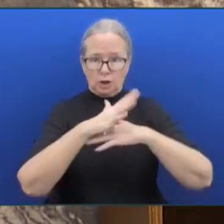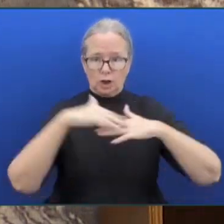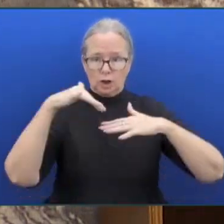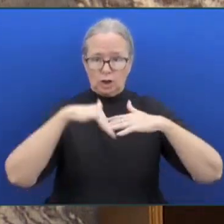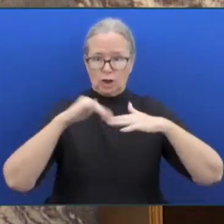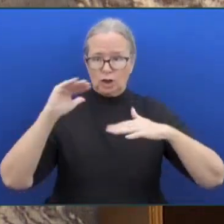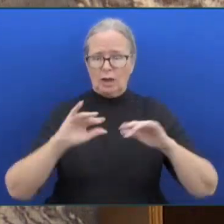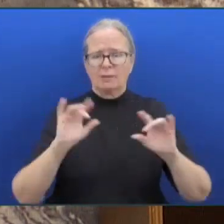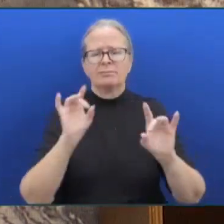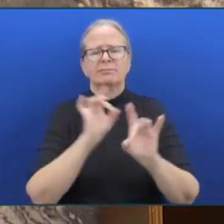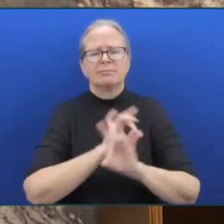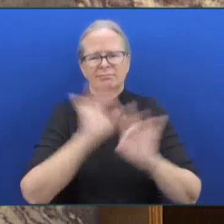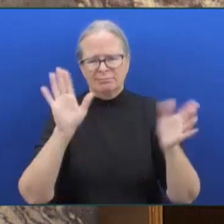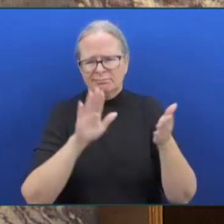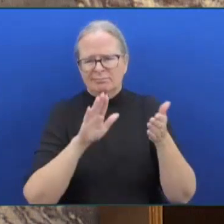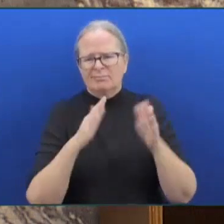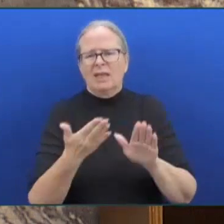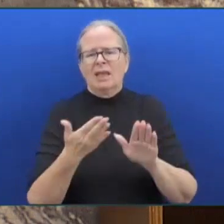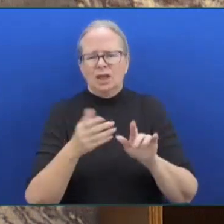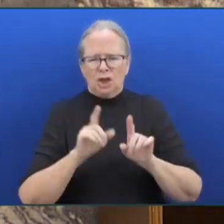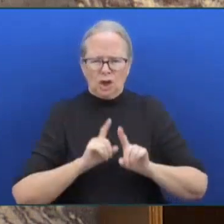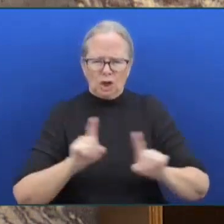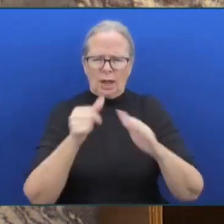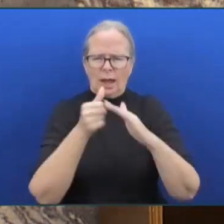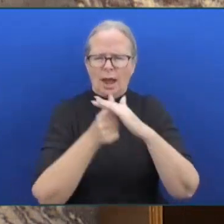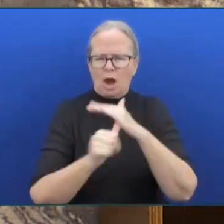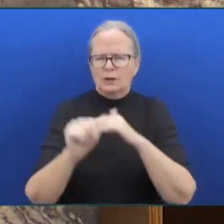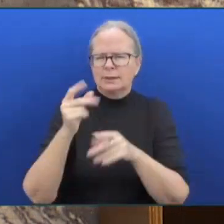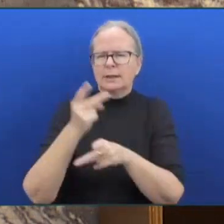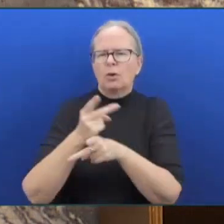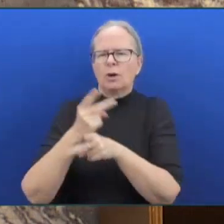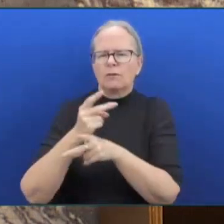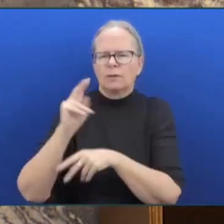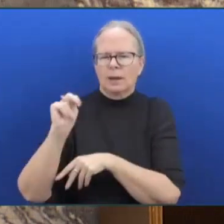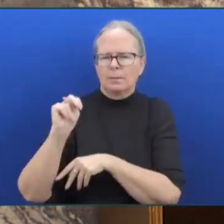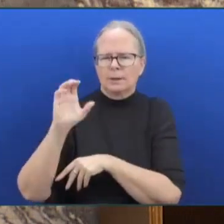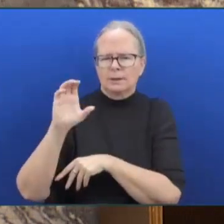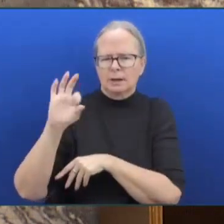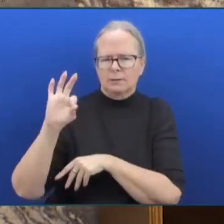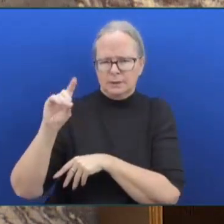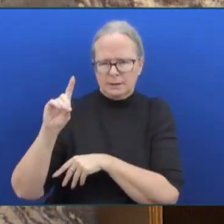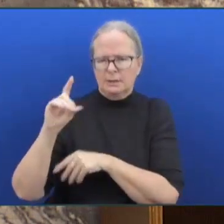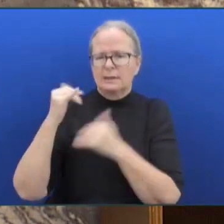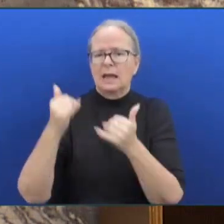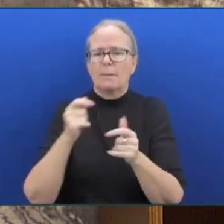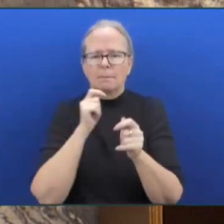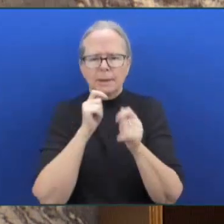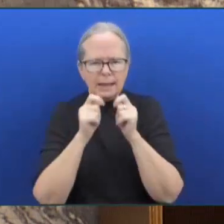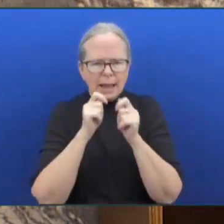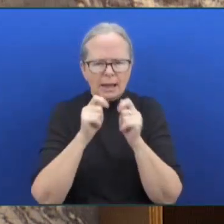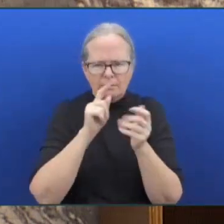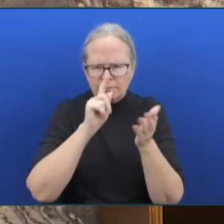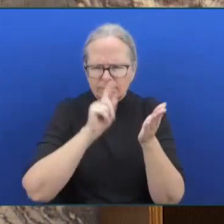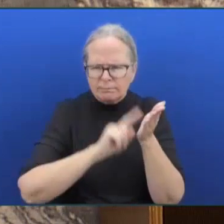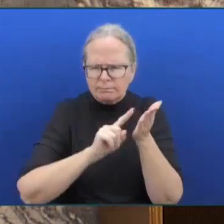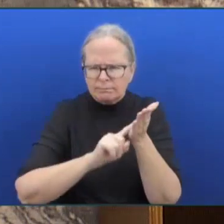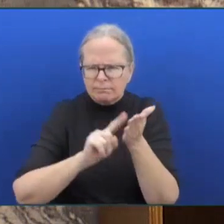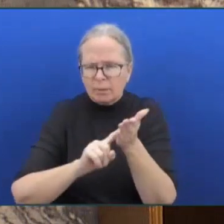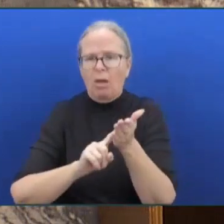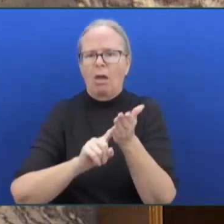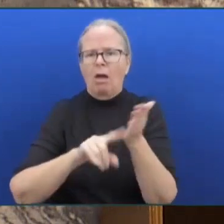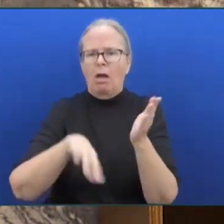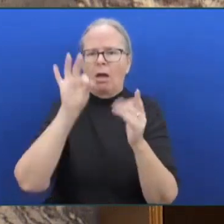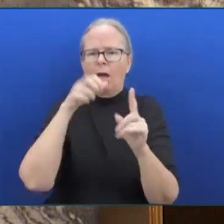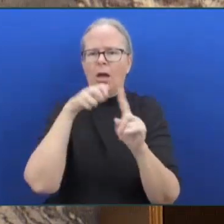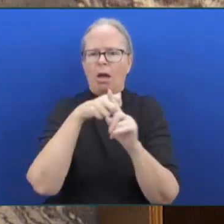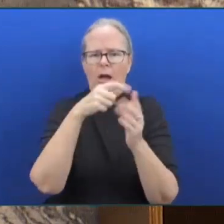and Family Development, media reports reveal yet another damning audit and proves that this death could have